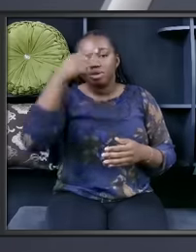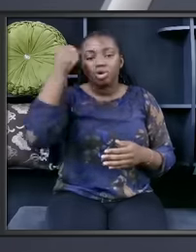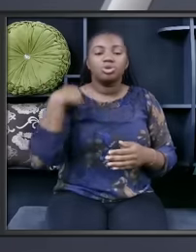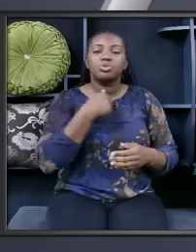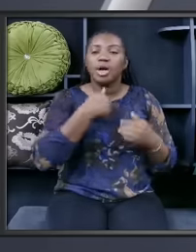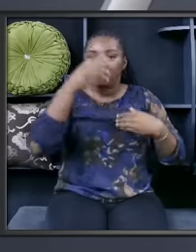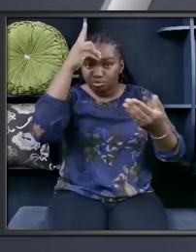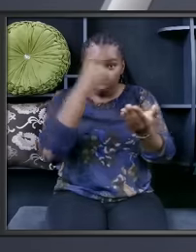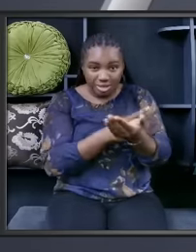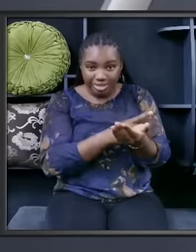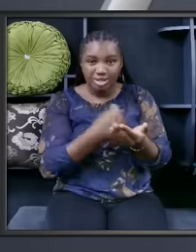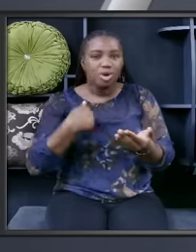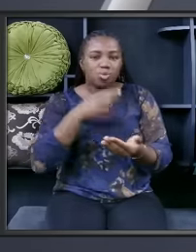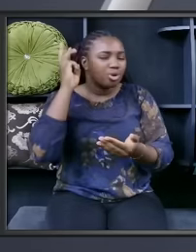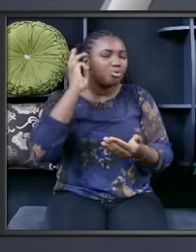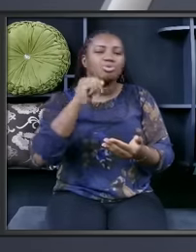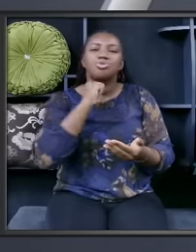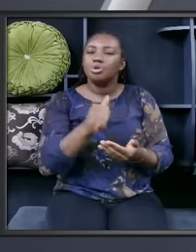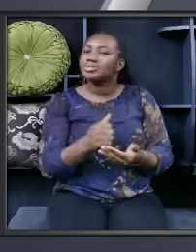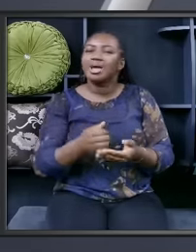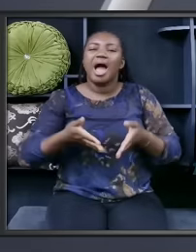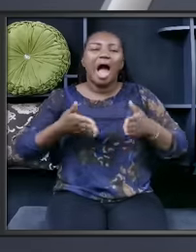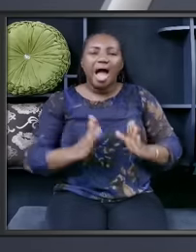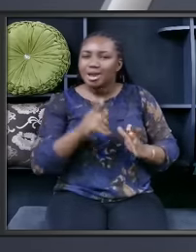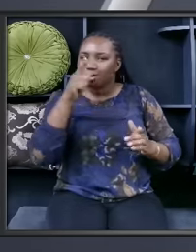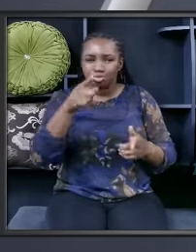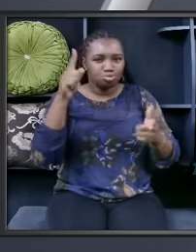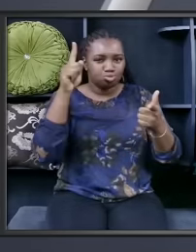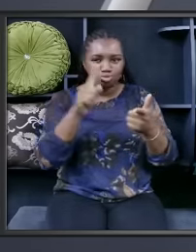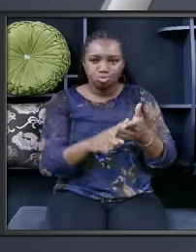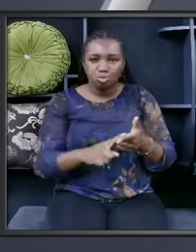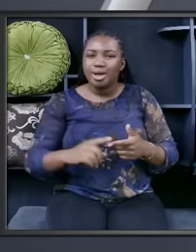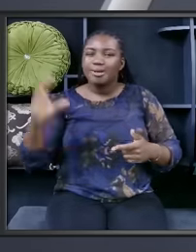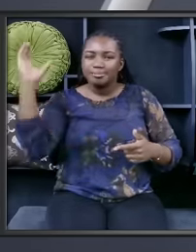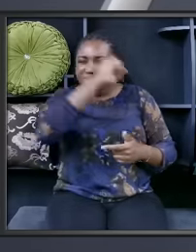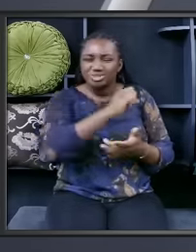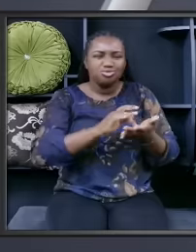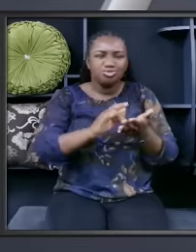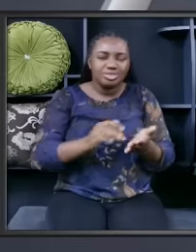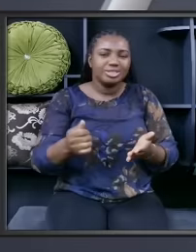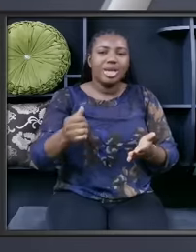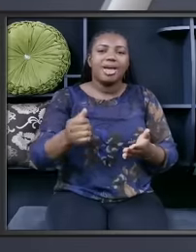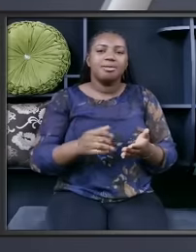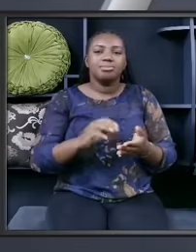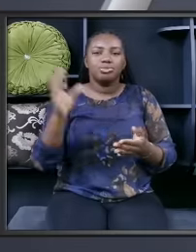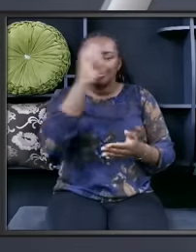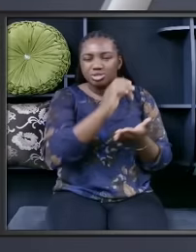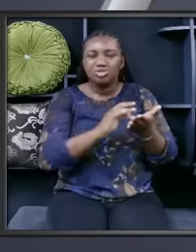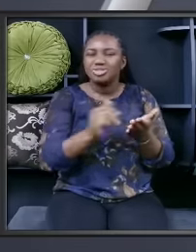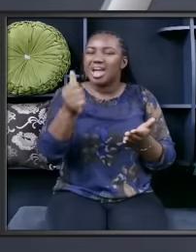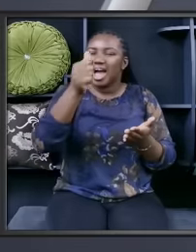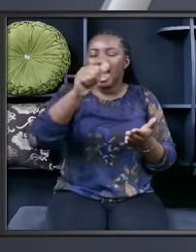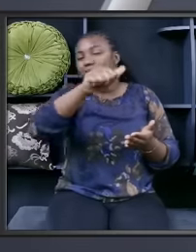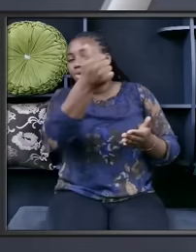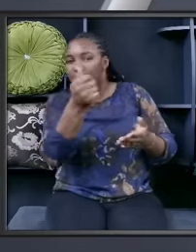we have daughters, so we will not allow you to maltreat any and maltreat another person's